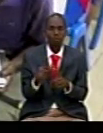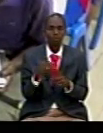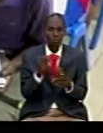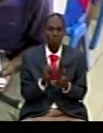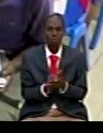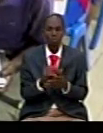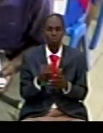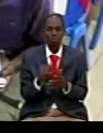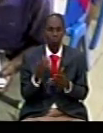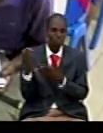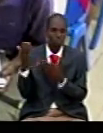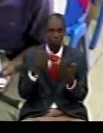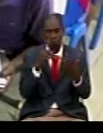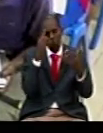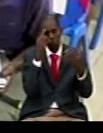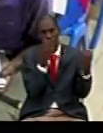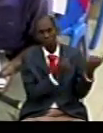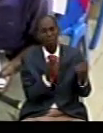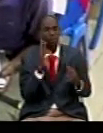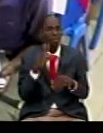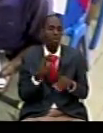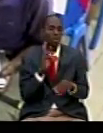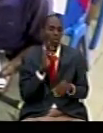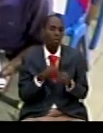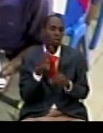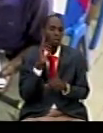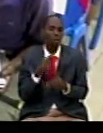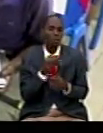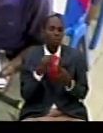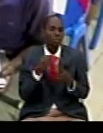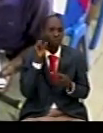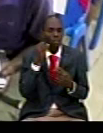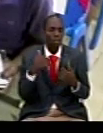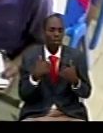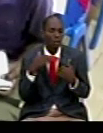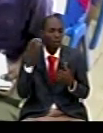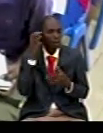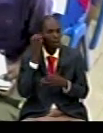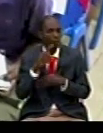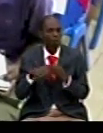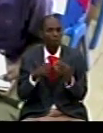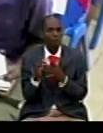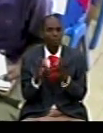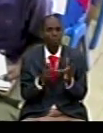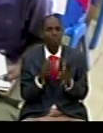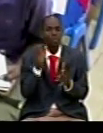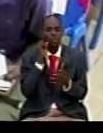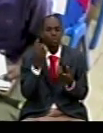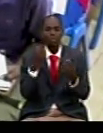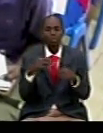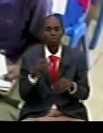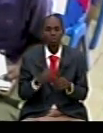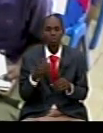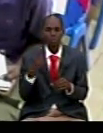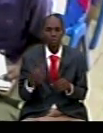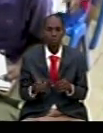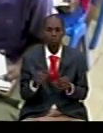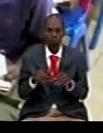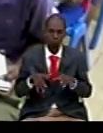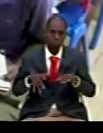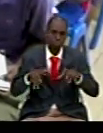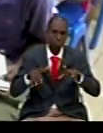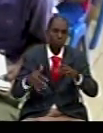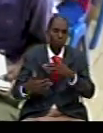in her. When she had heard of Jesus, she came in the press behind